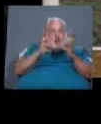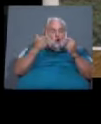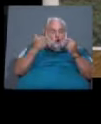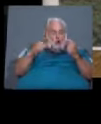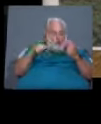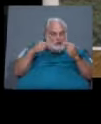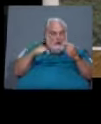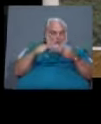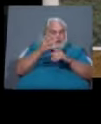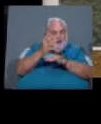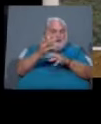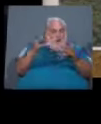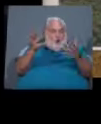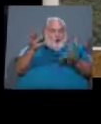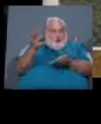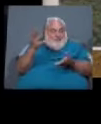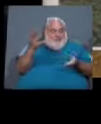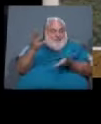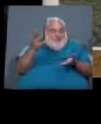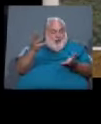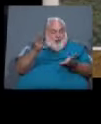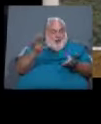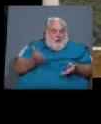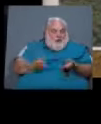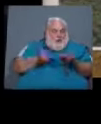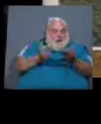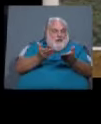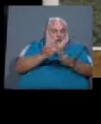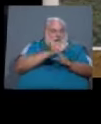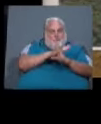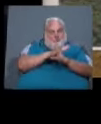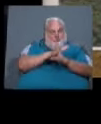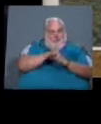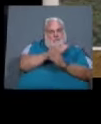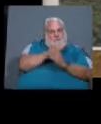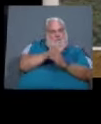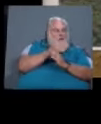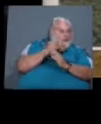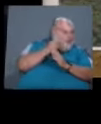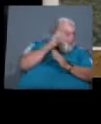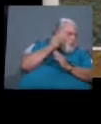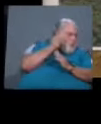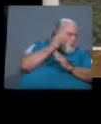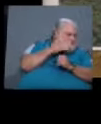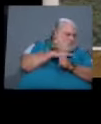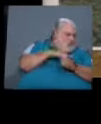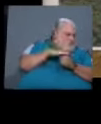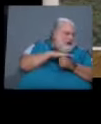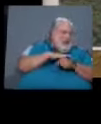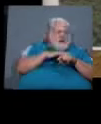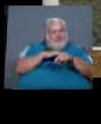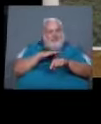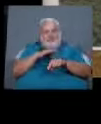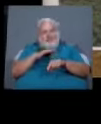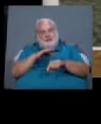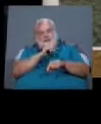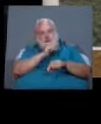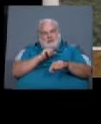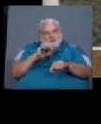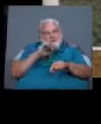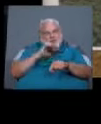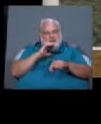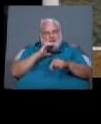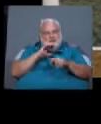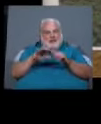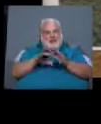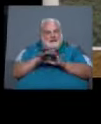trees will give the buffer between the neighbors and the neighborhood that a residential development would never have allowed. Those trees